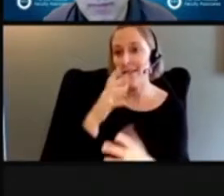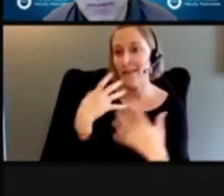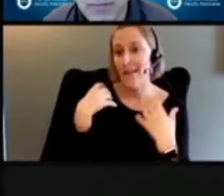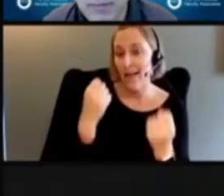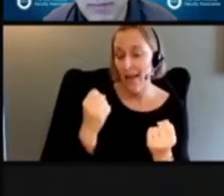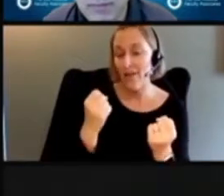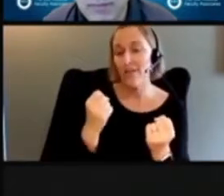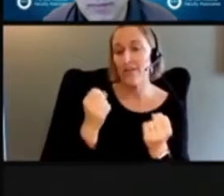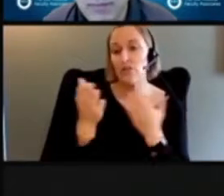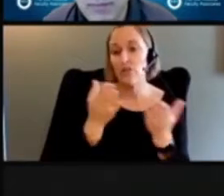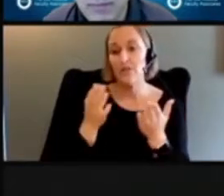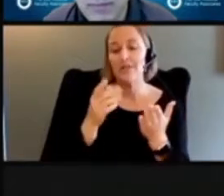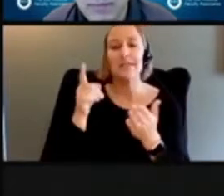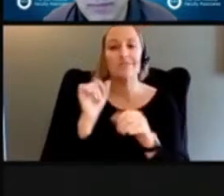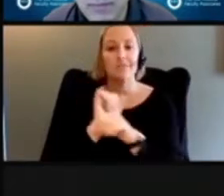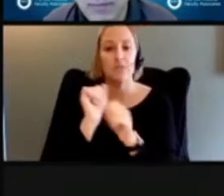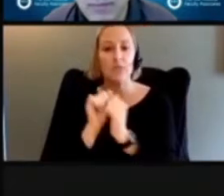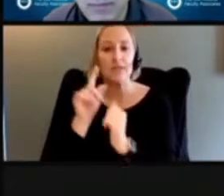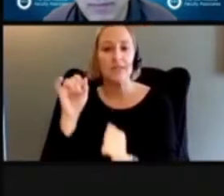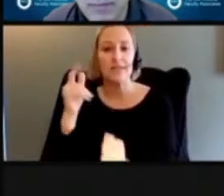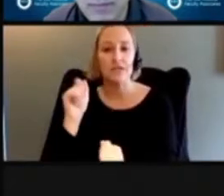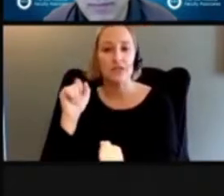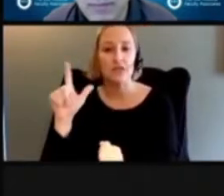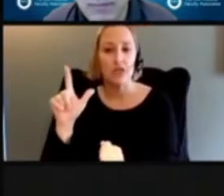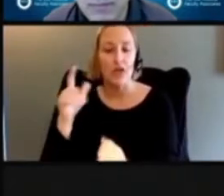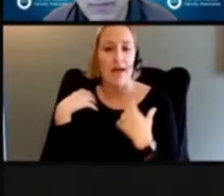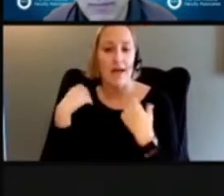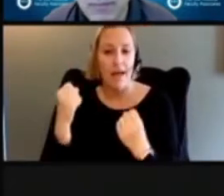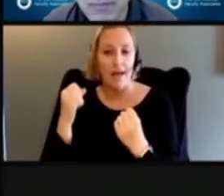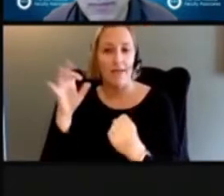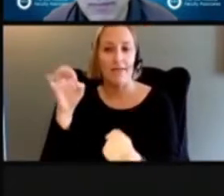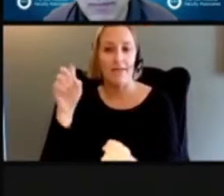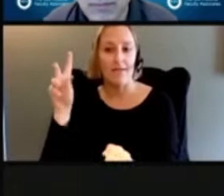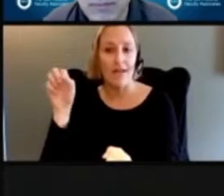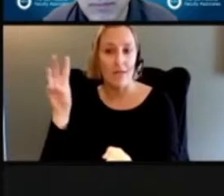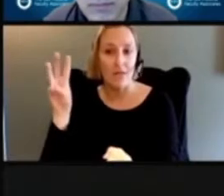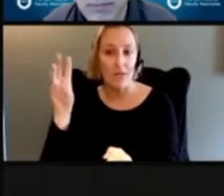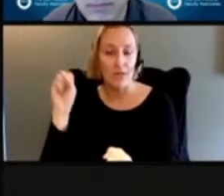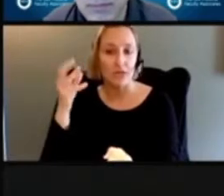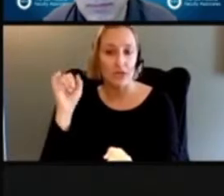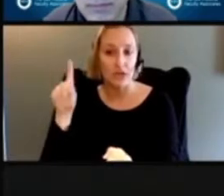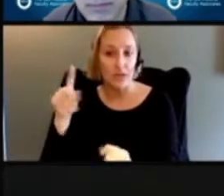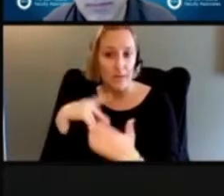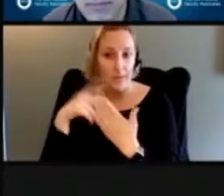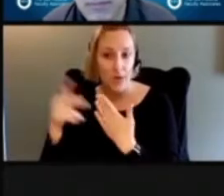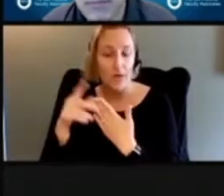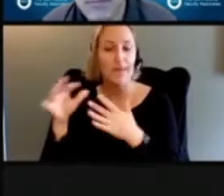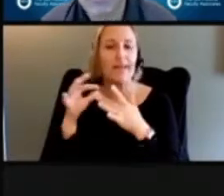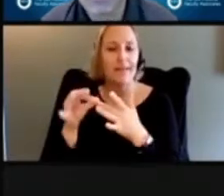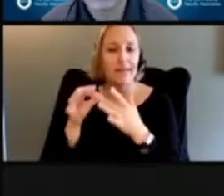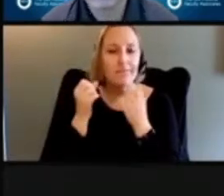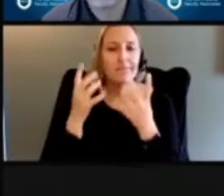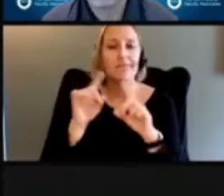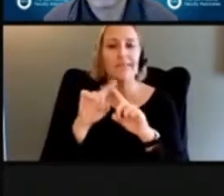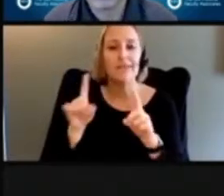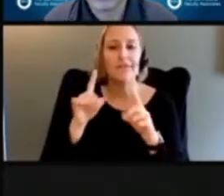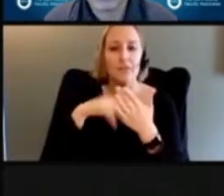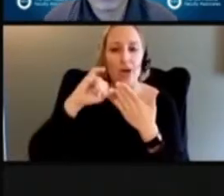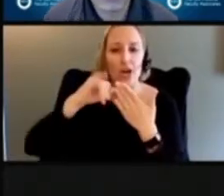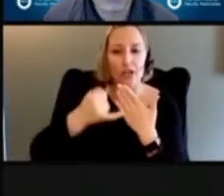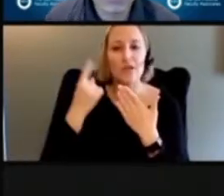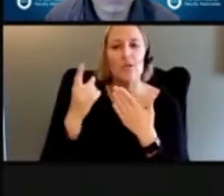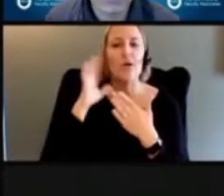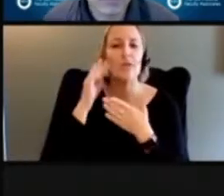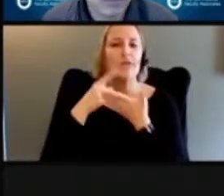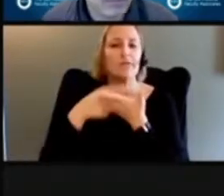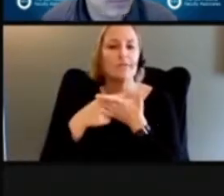and Digital Health Fellowship Program and has led a number of projects, one of which he's going to talk to us about today, called Health Desk,